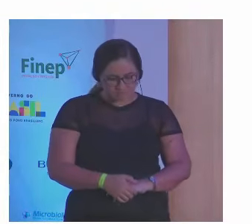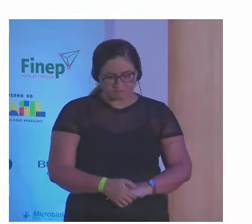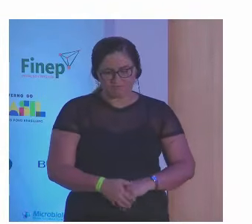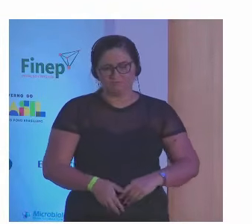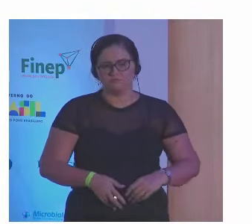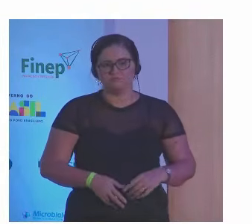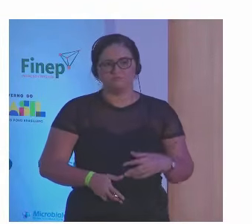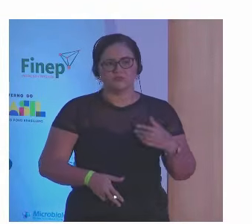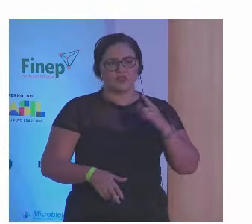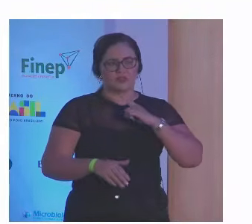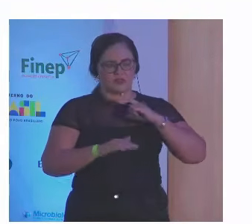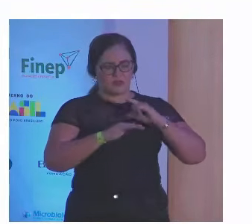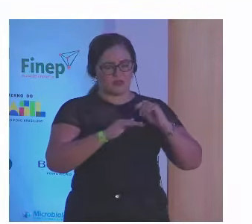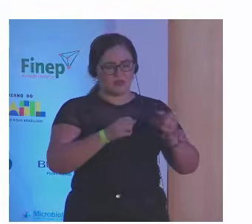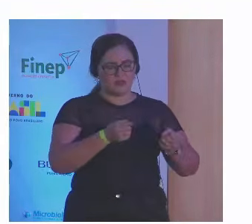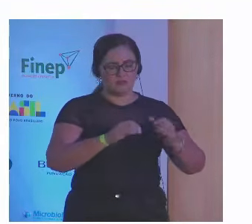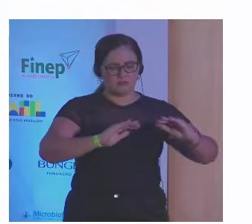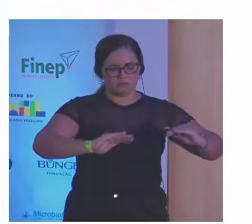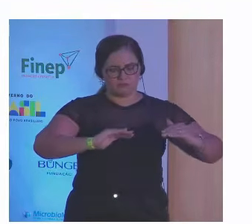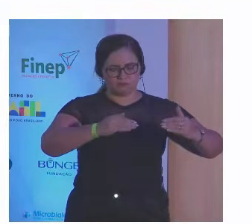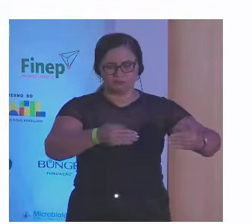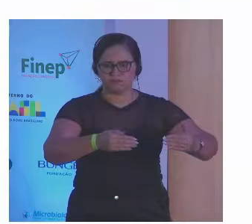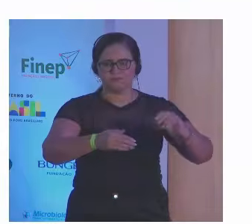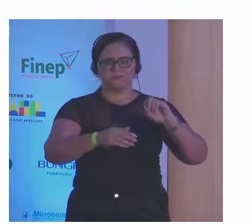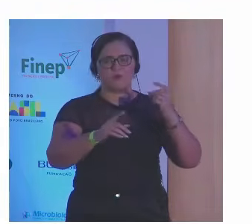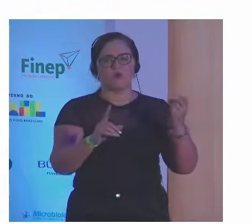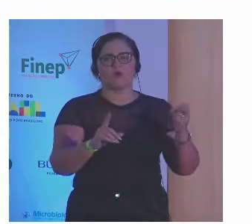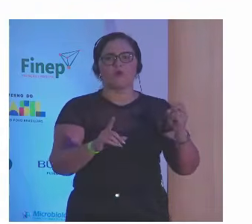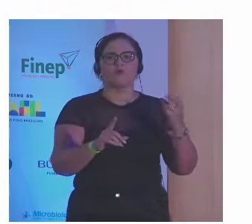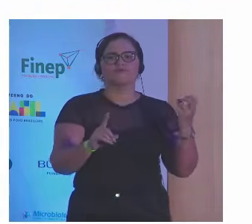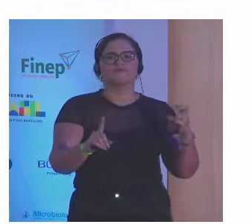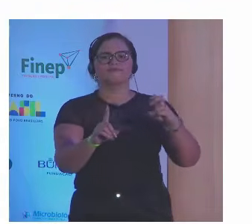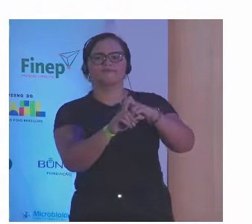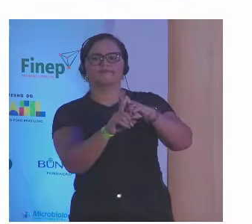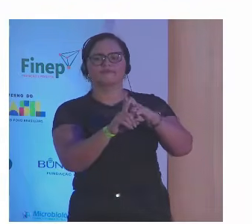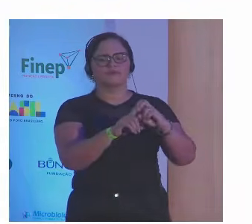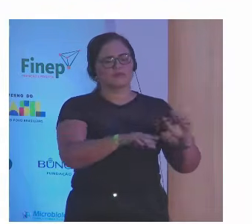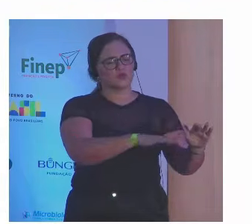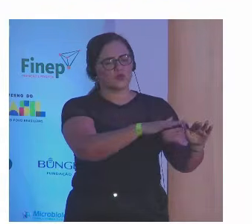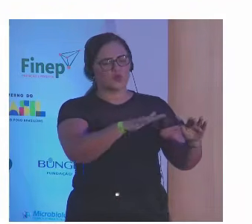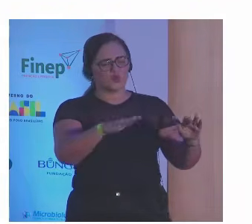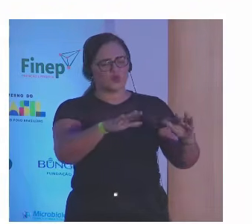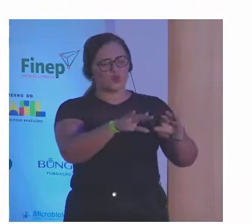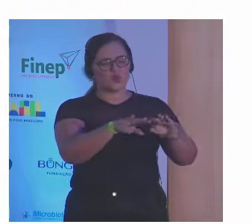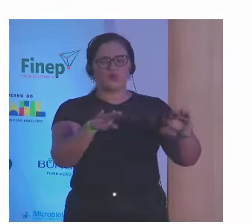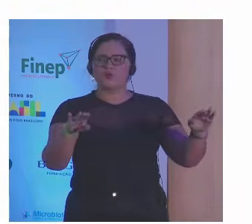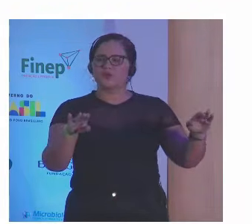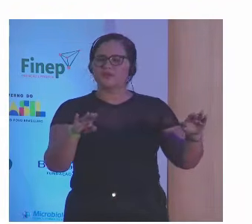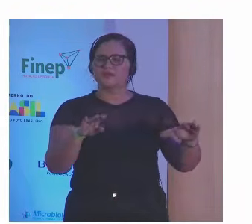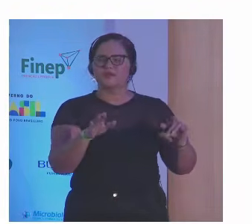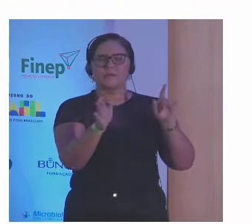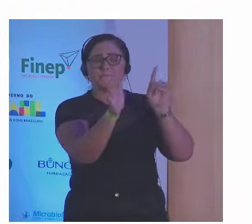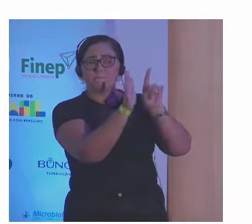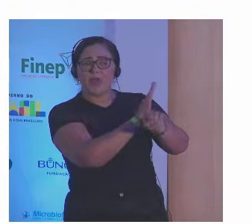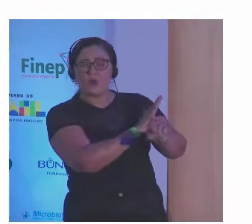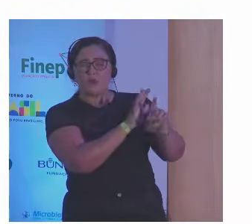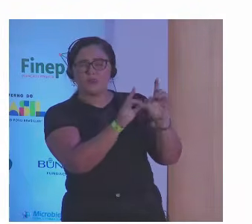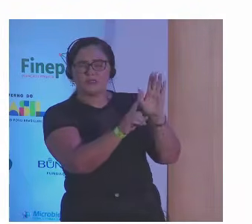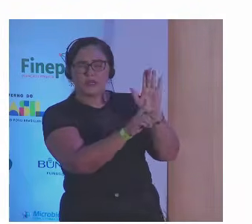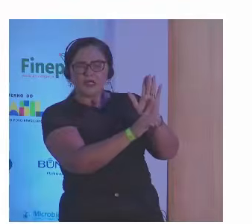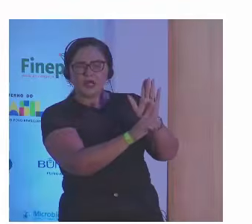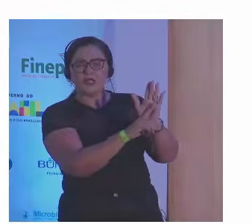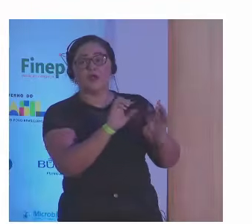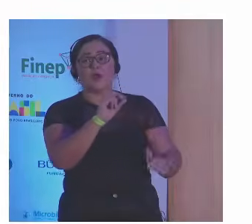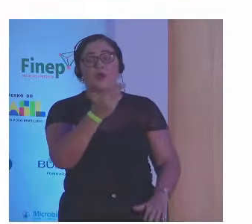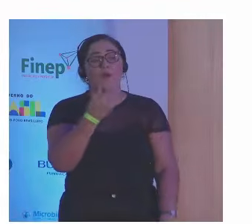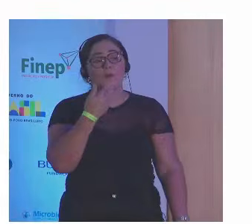days, you can map the situations. So I was playing with this. And when you ask the satellite to tell the model what